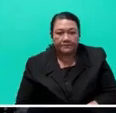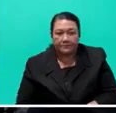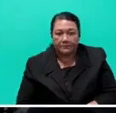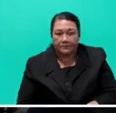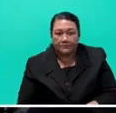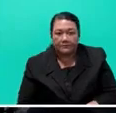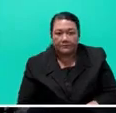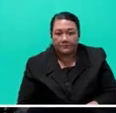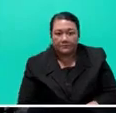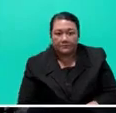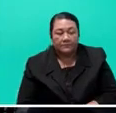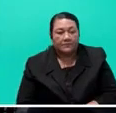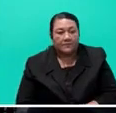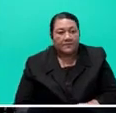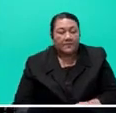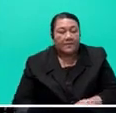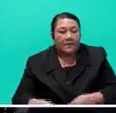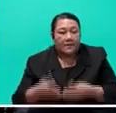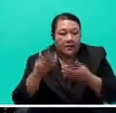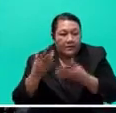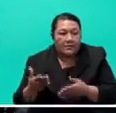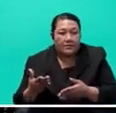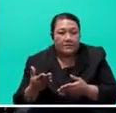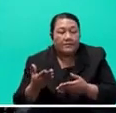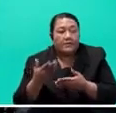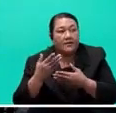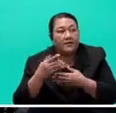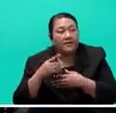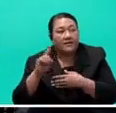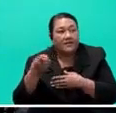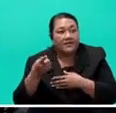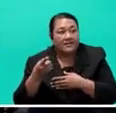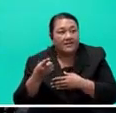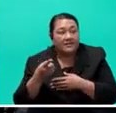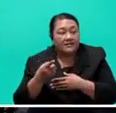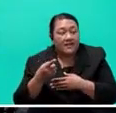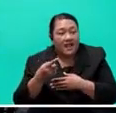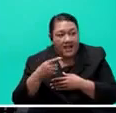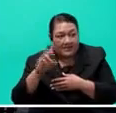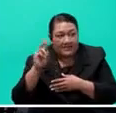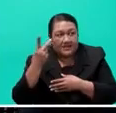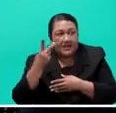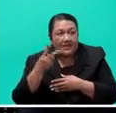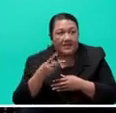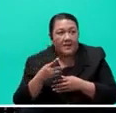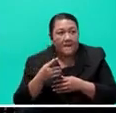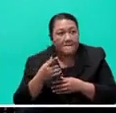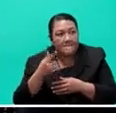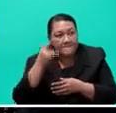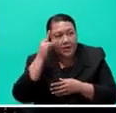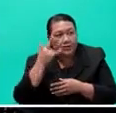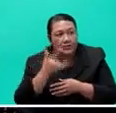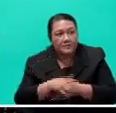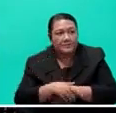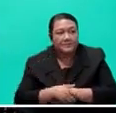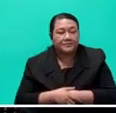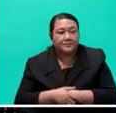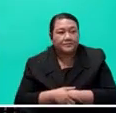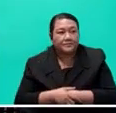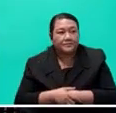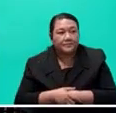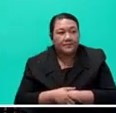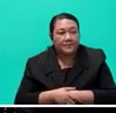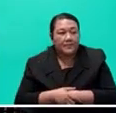Honourable Speaker, I second the motion. Thank you. And I now call on the Attorney General to speak on his